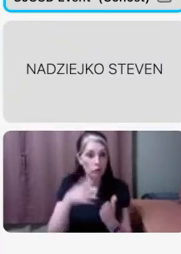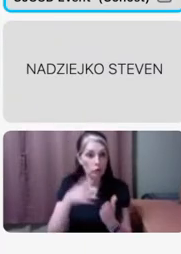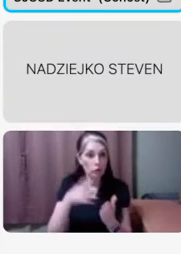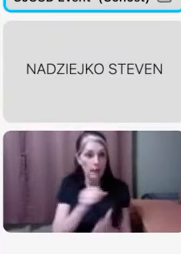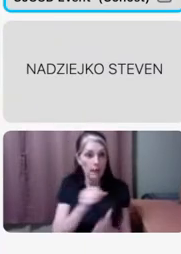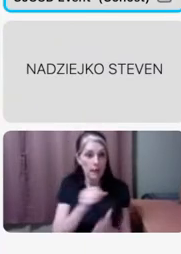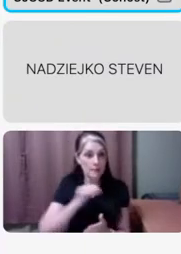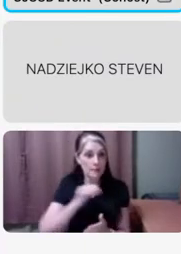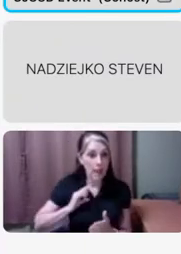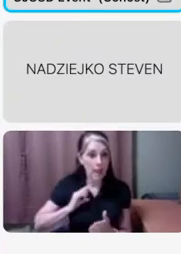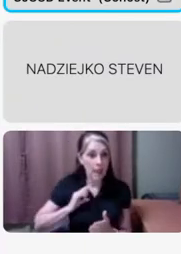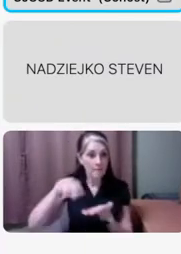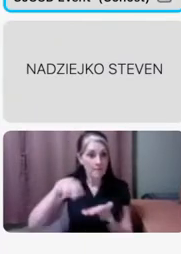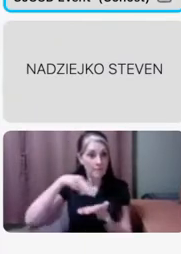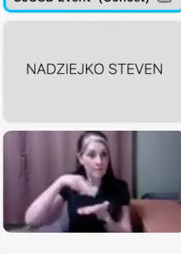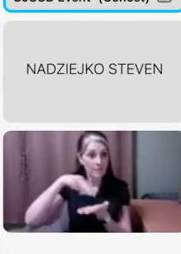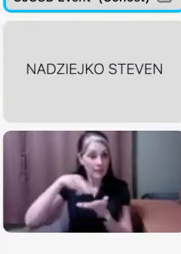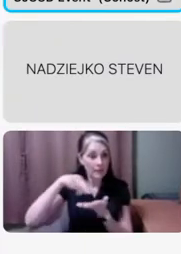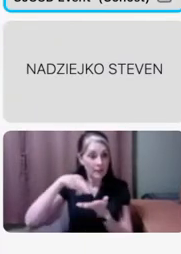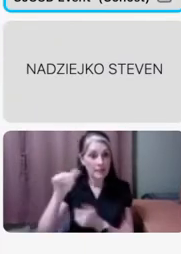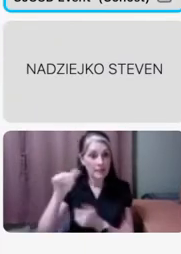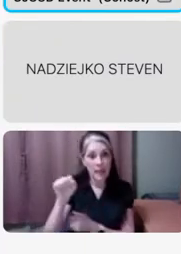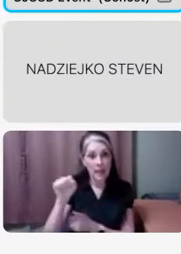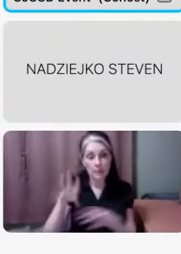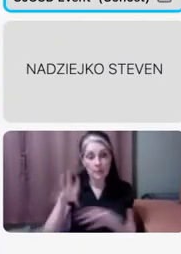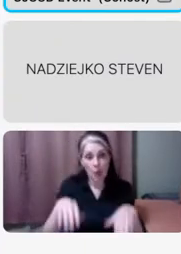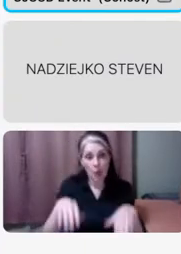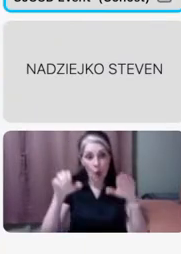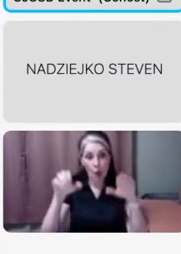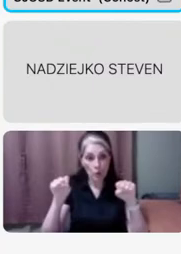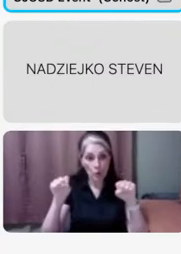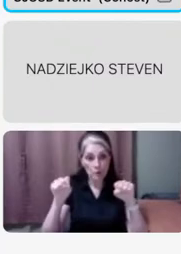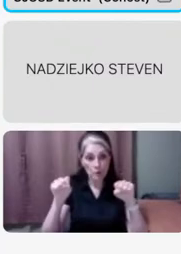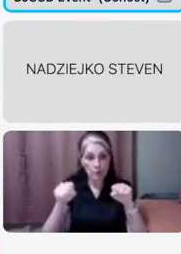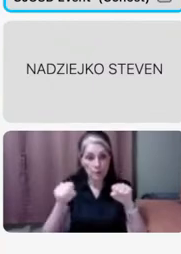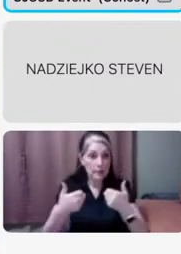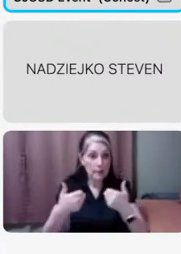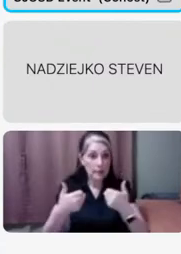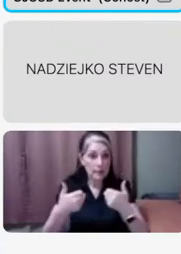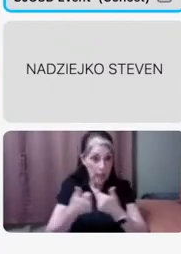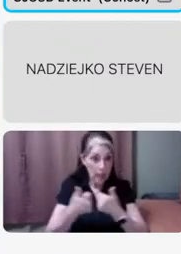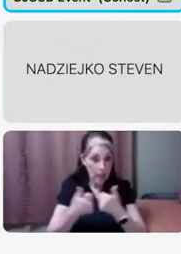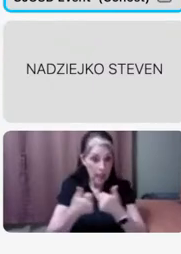asb also hosted massive games of loteria during both lunches